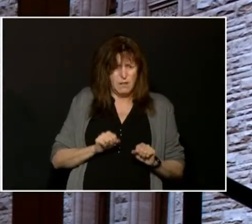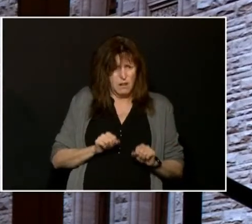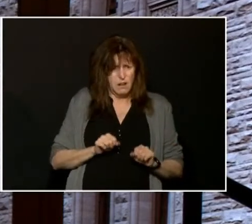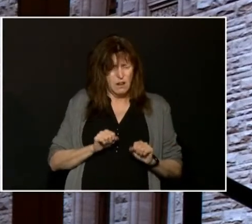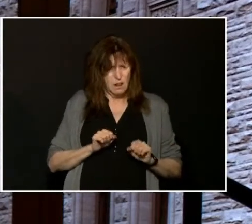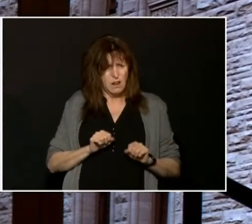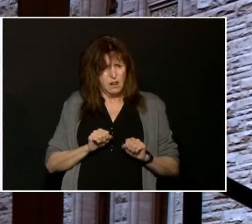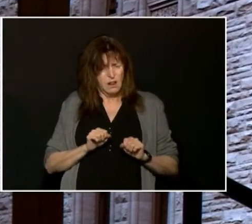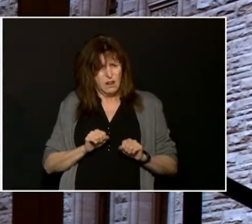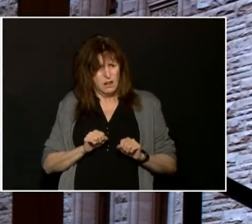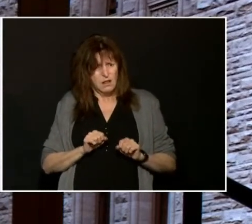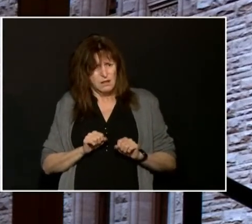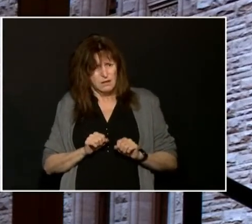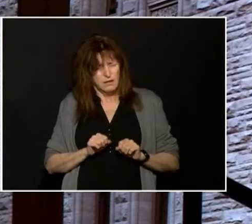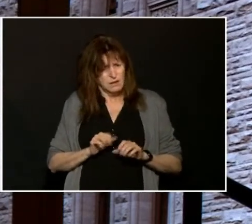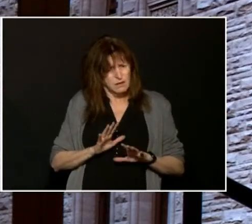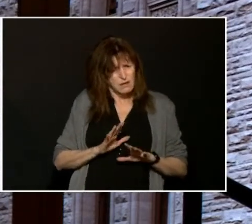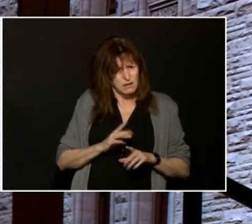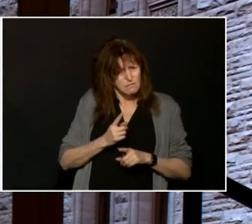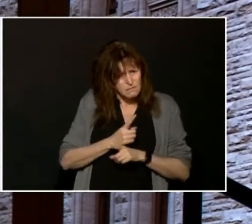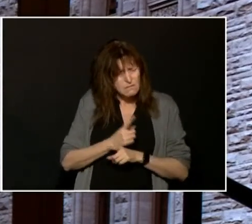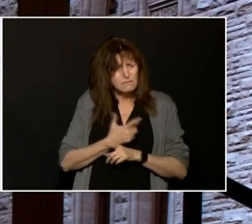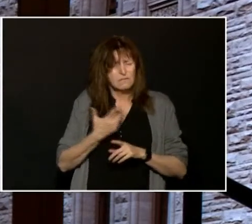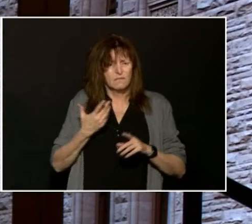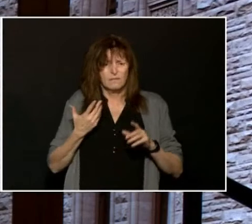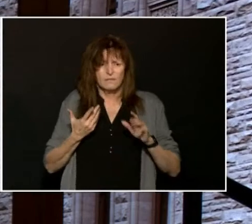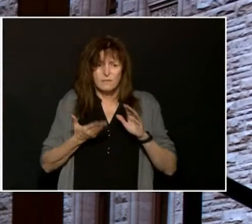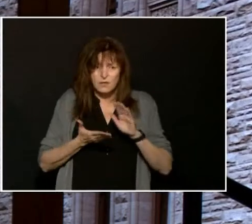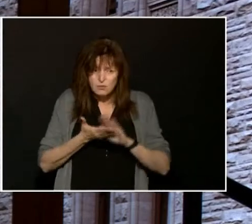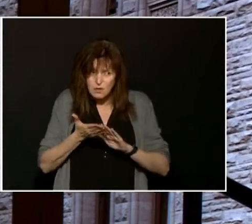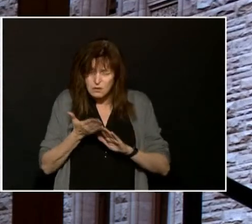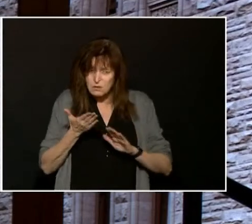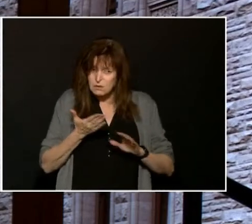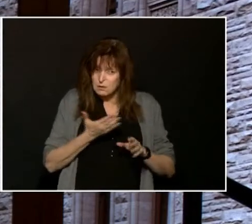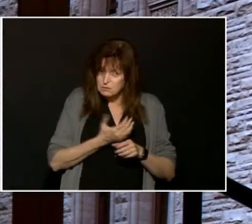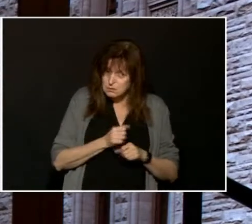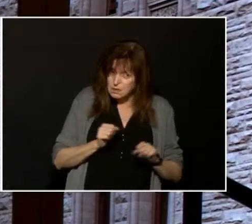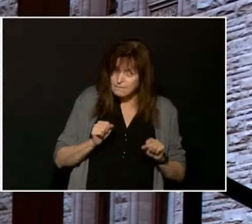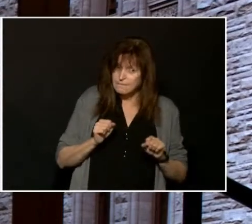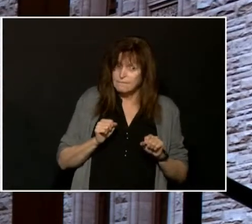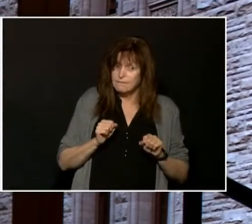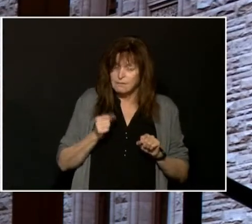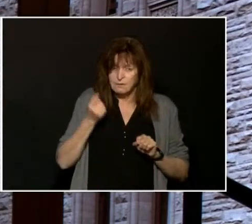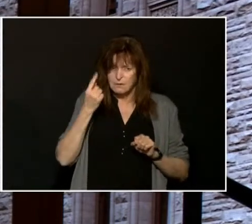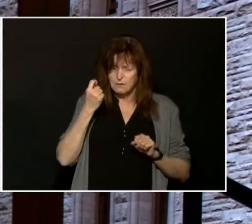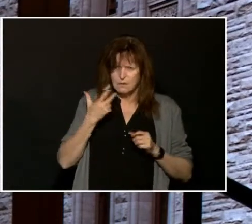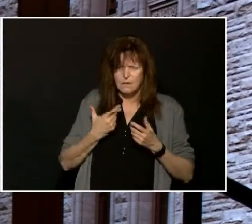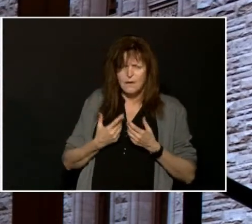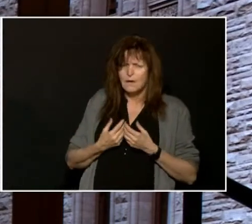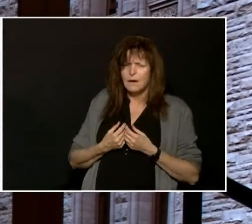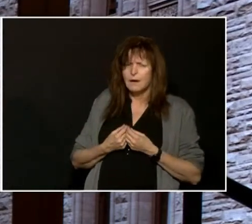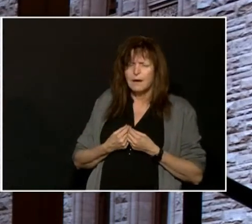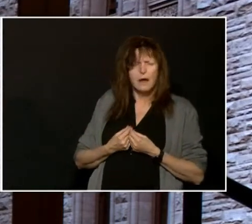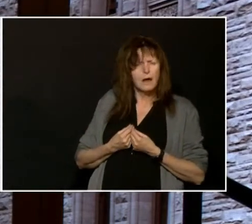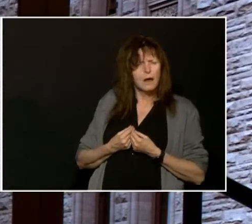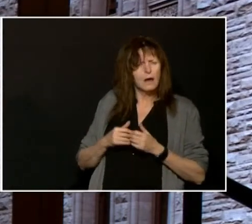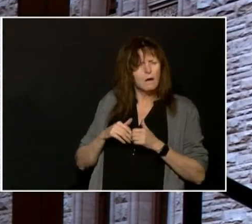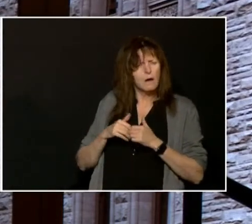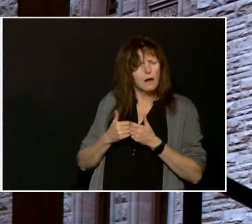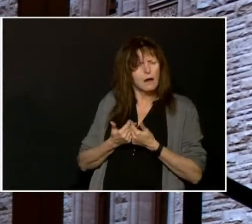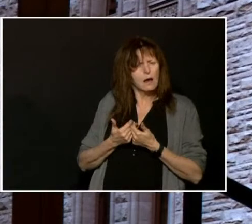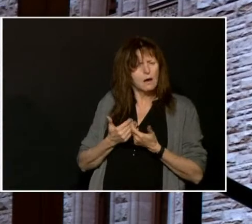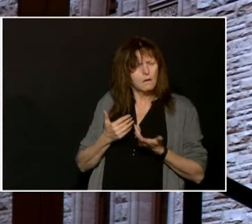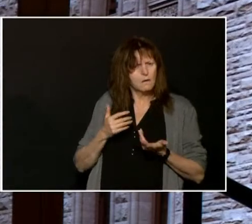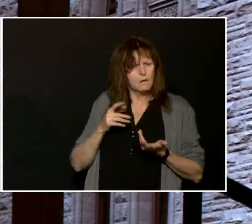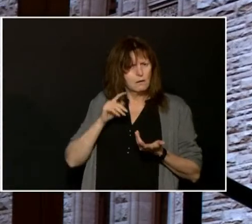that's functional, structural, and of course, we're looking at how we might utilize that as well to get our adolescents vaccinated, namely